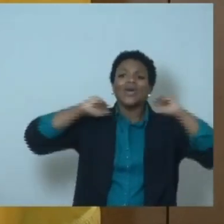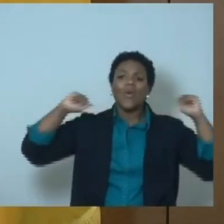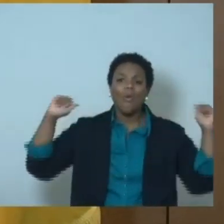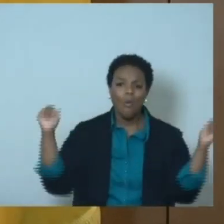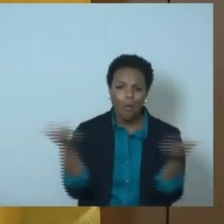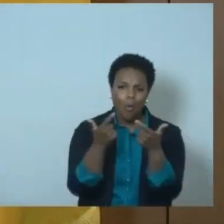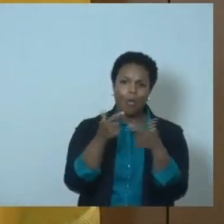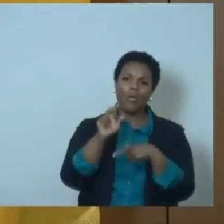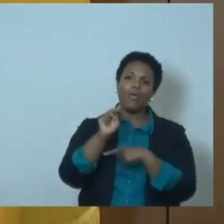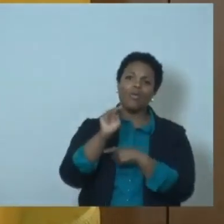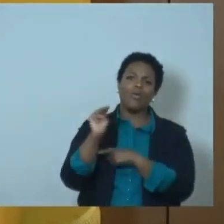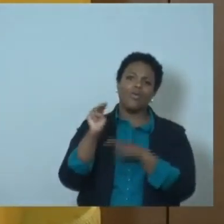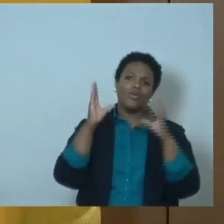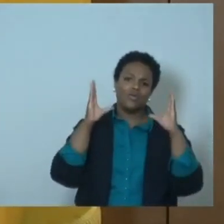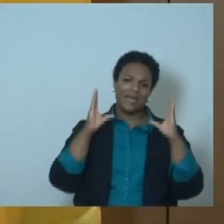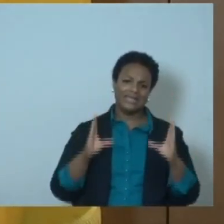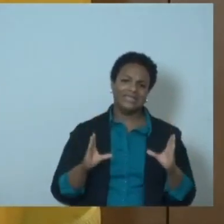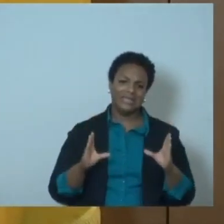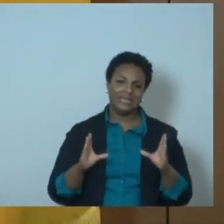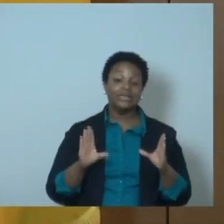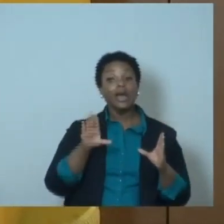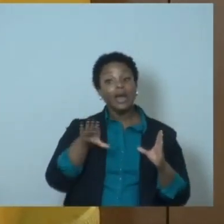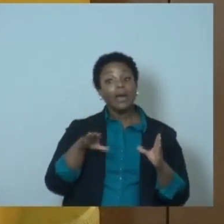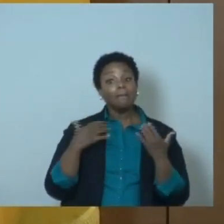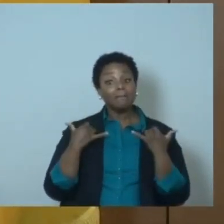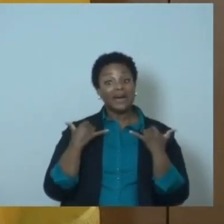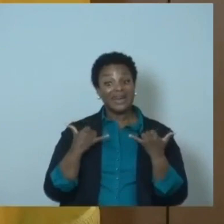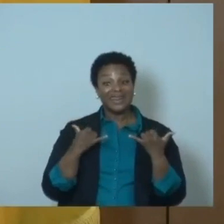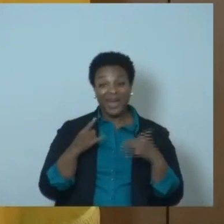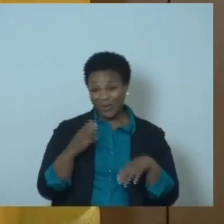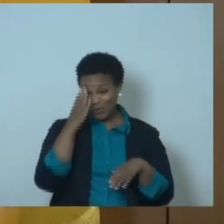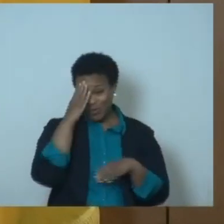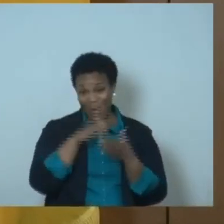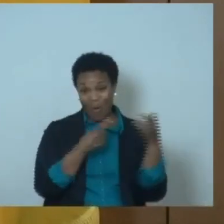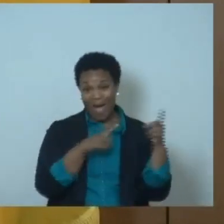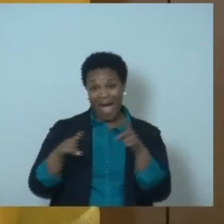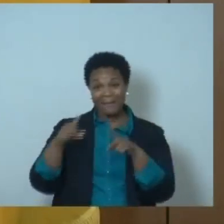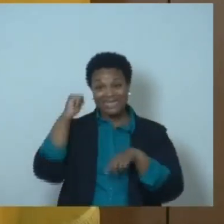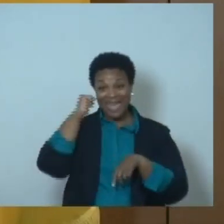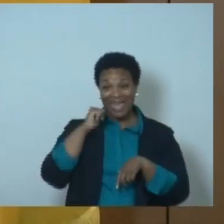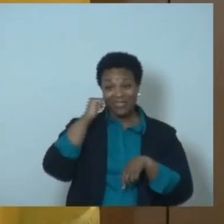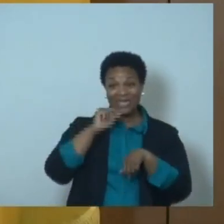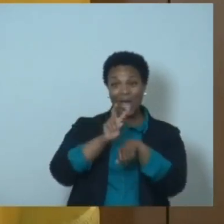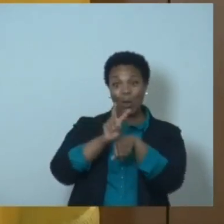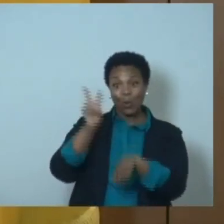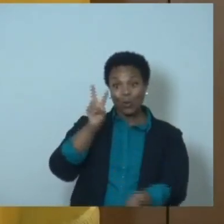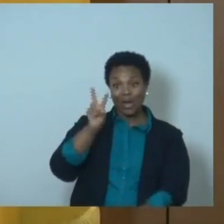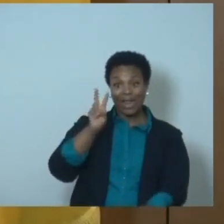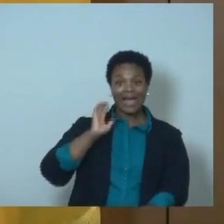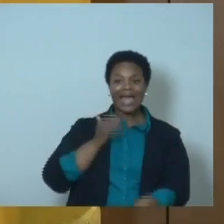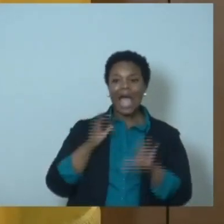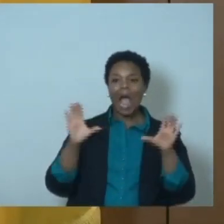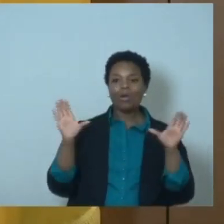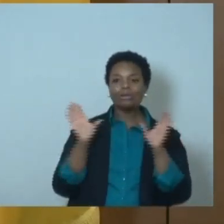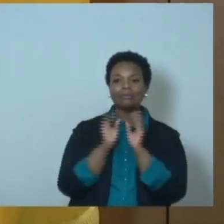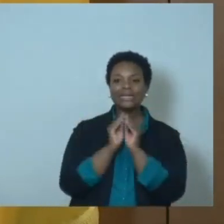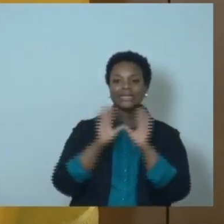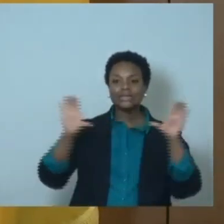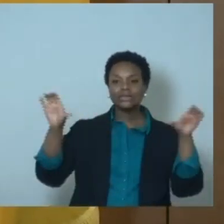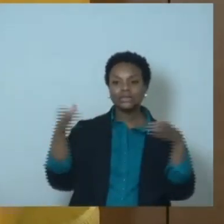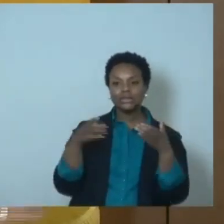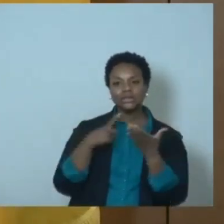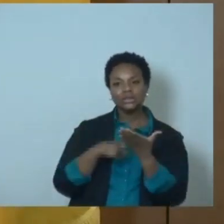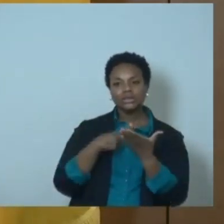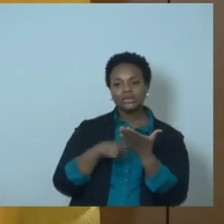to the highest degree. But now you see what happens every day at 2 o'clock. Our meetings take way too long because we disagree about how you look at the data,